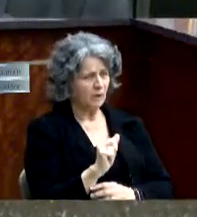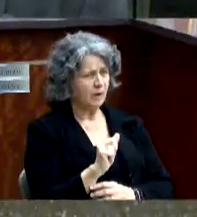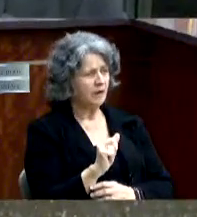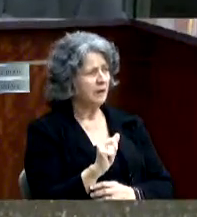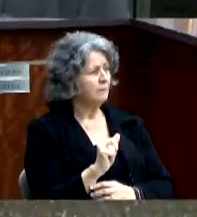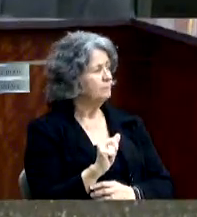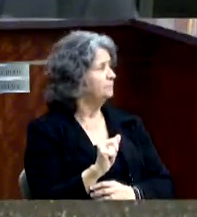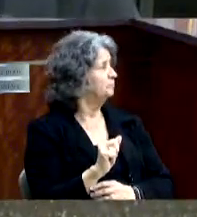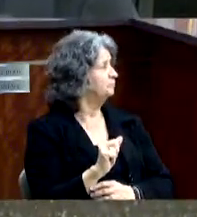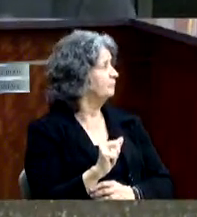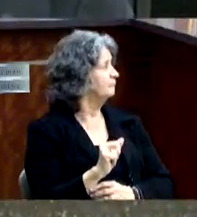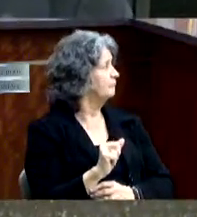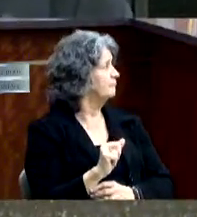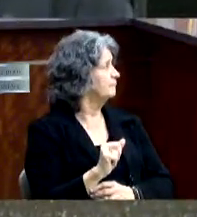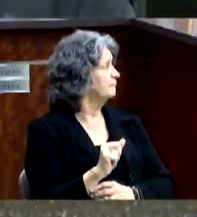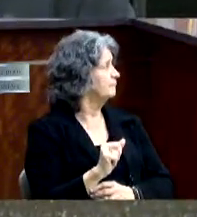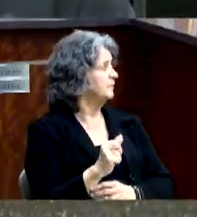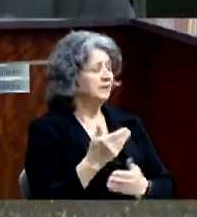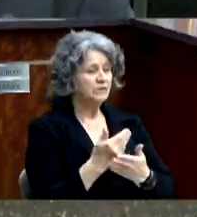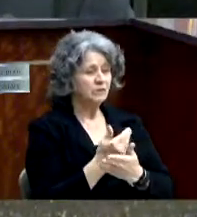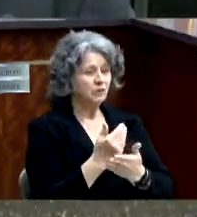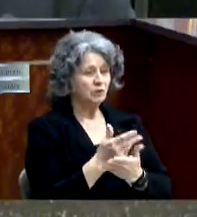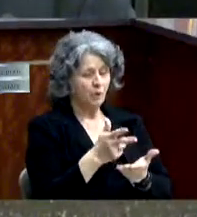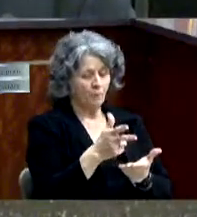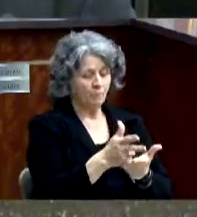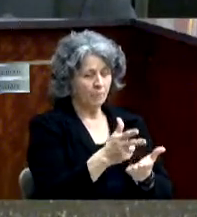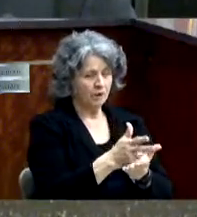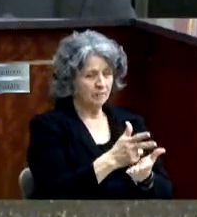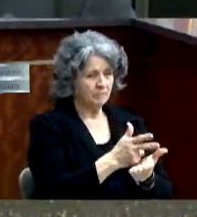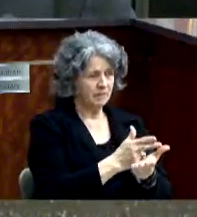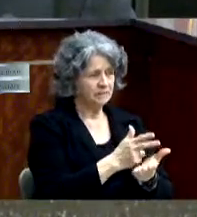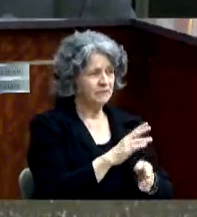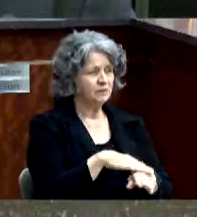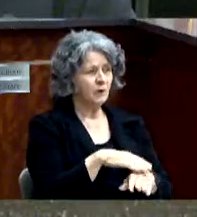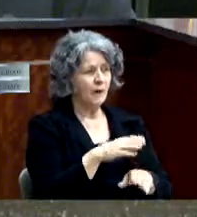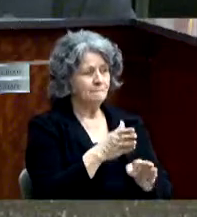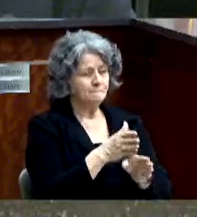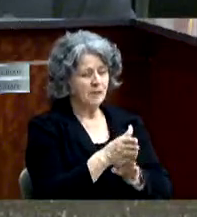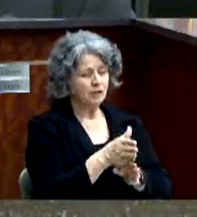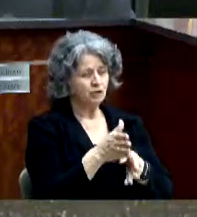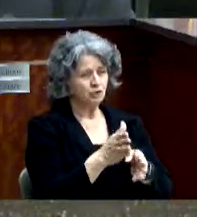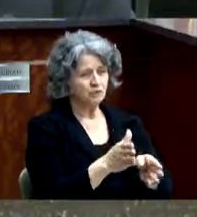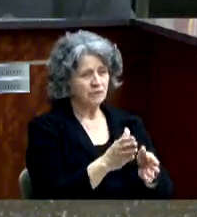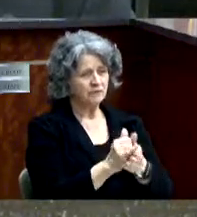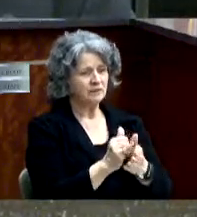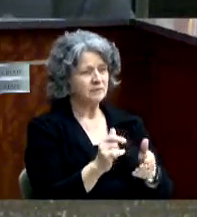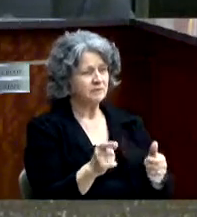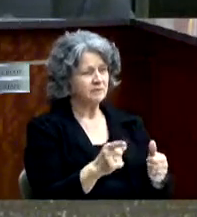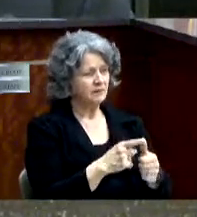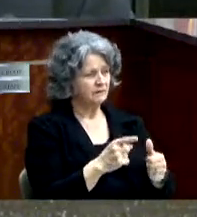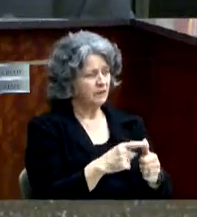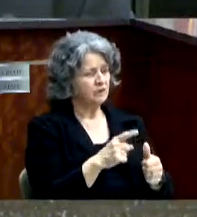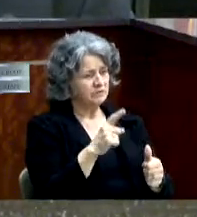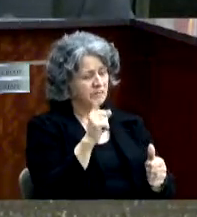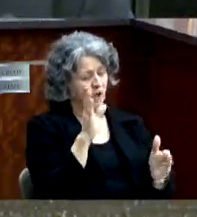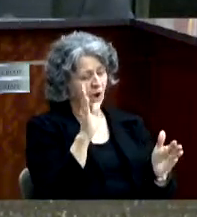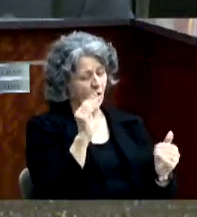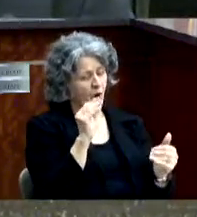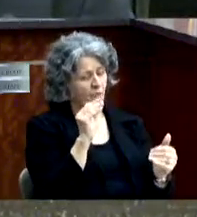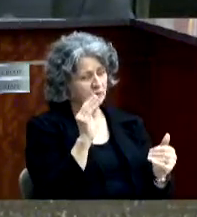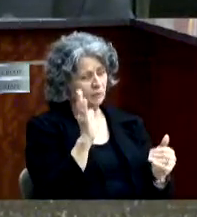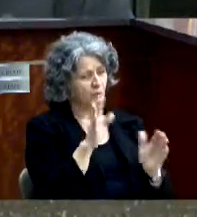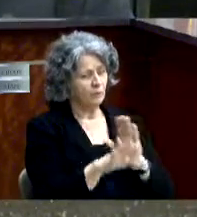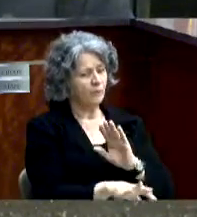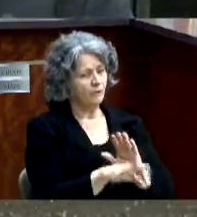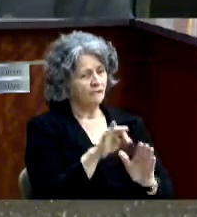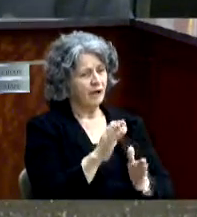the new parking spaces down on Main Street. So that's the first of, hopefully we hope to find something on the